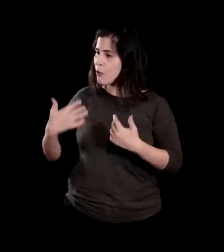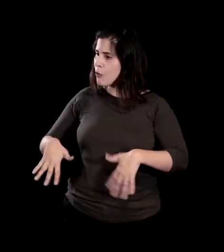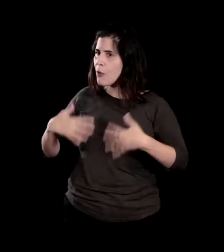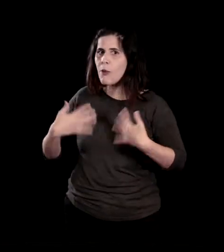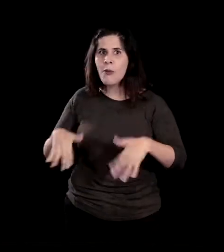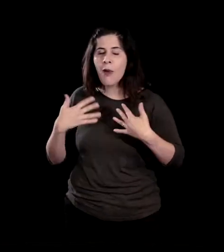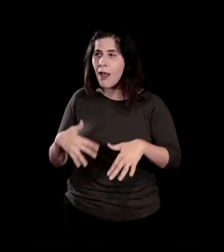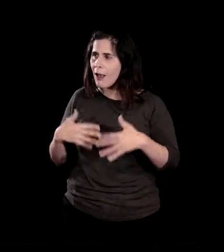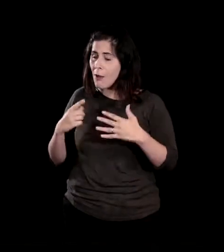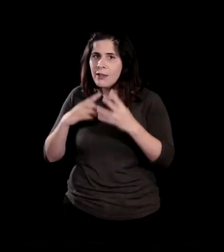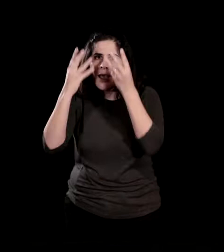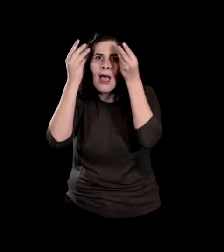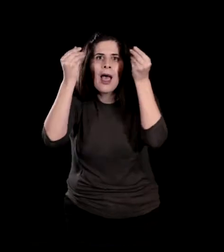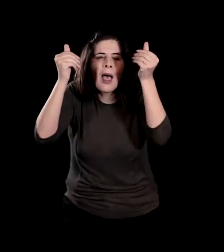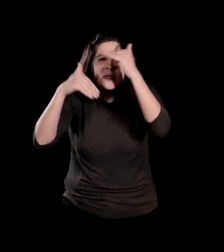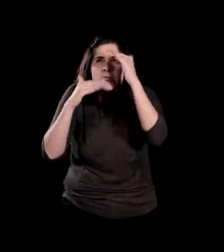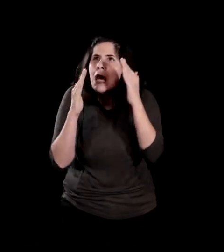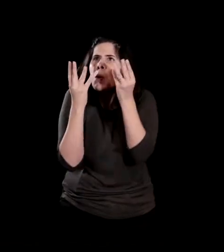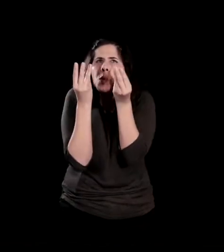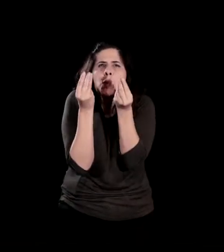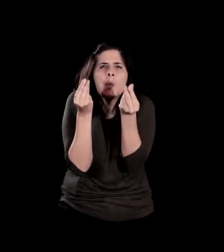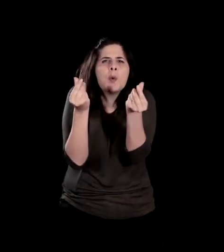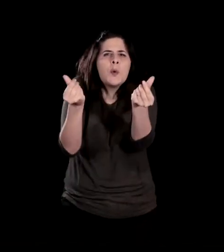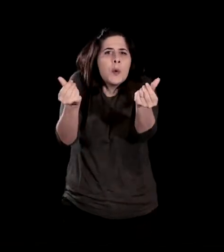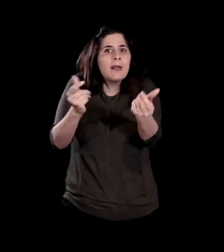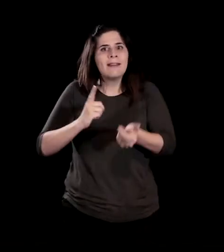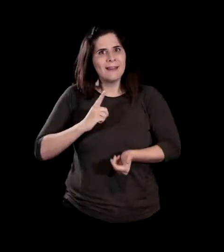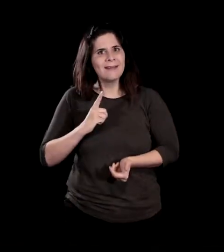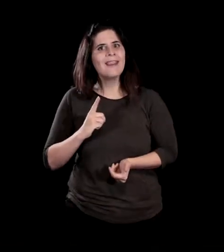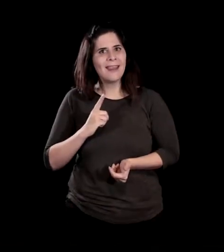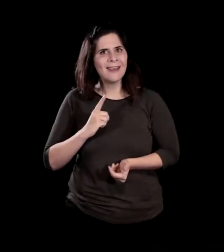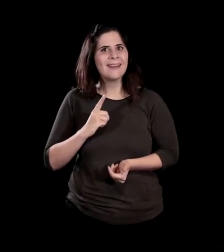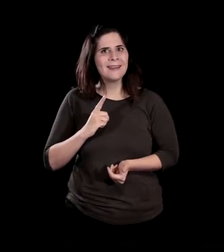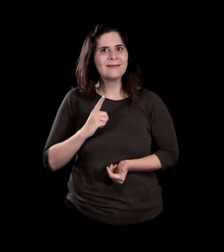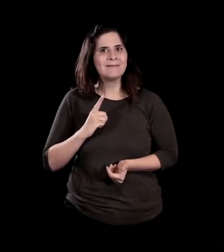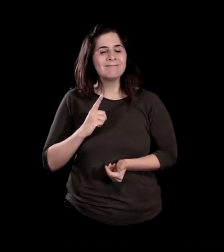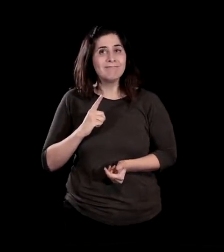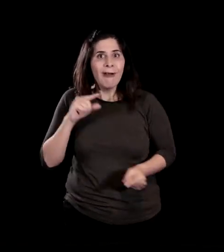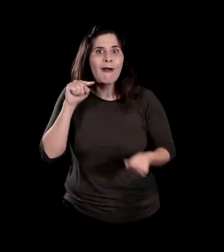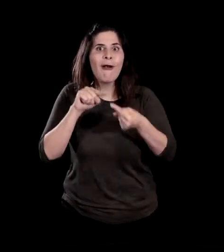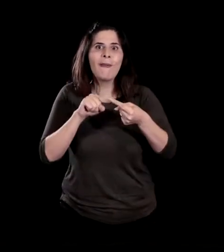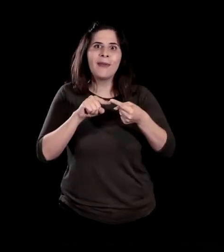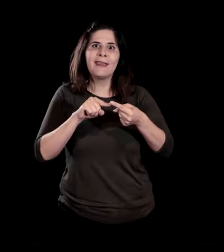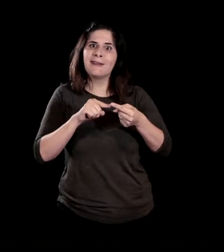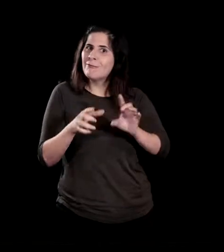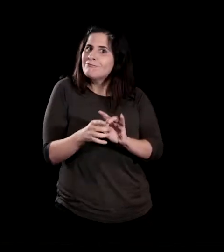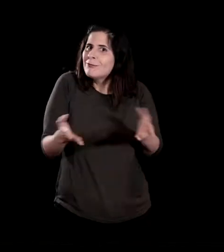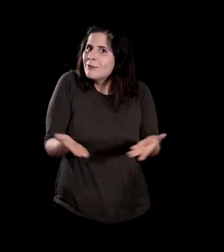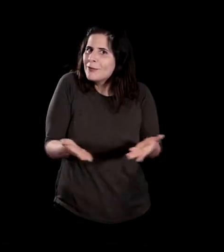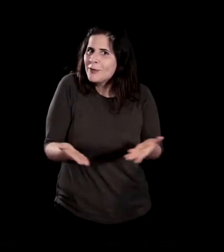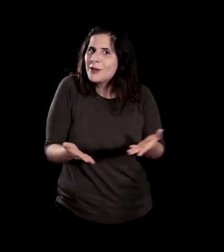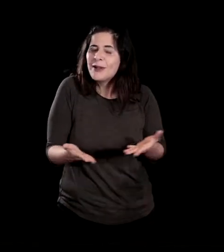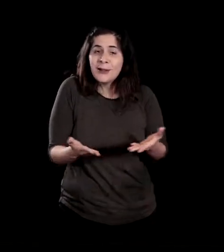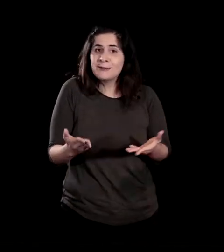wow, when you make abstraction of everything, it can be a canvas, contemporary, you know,